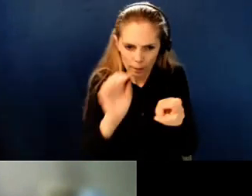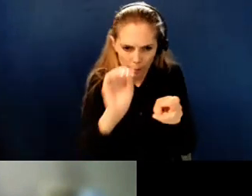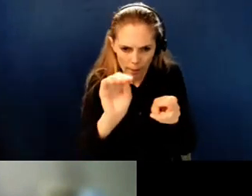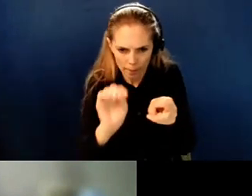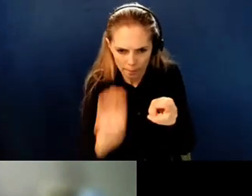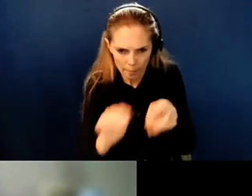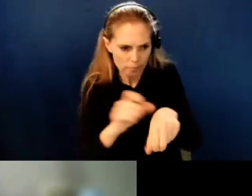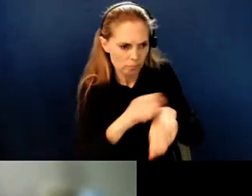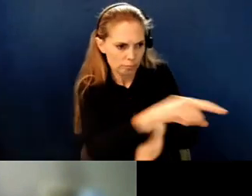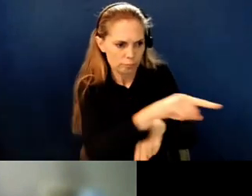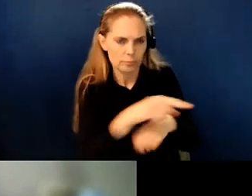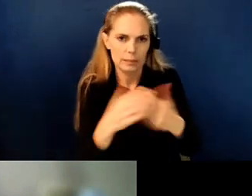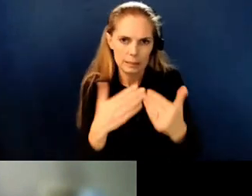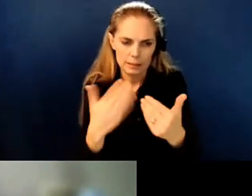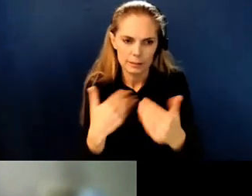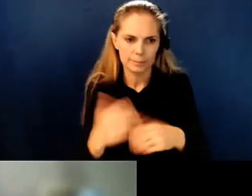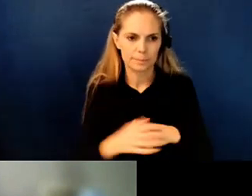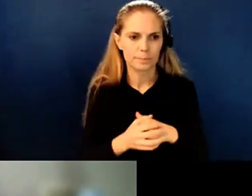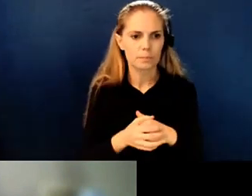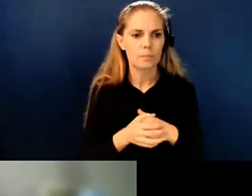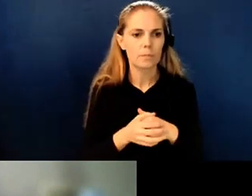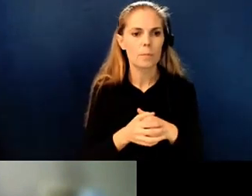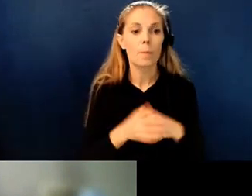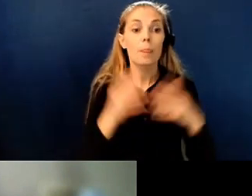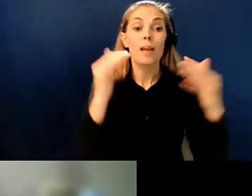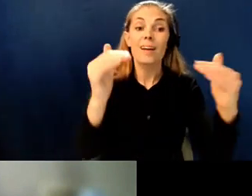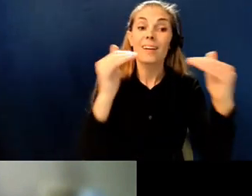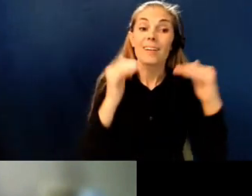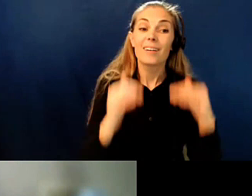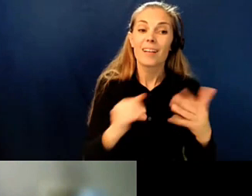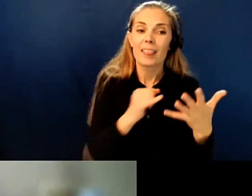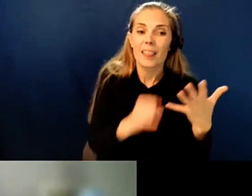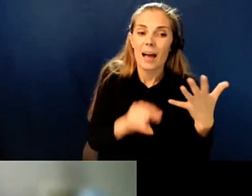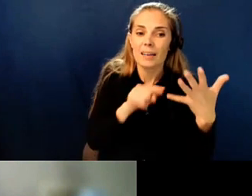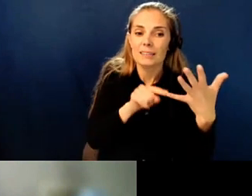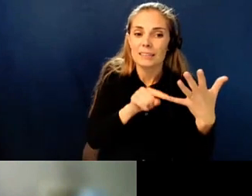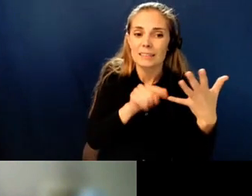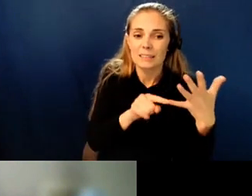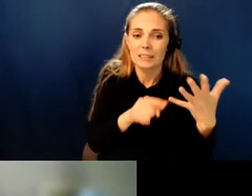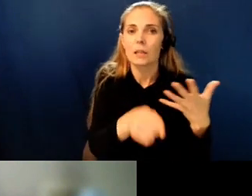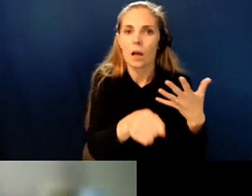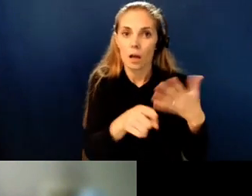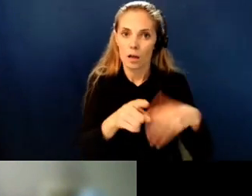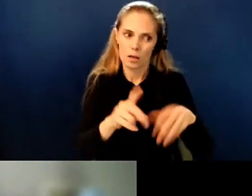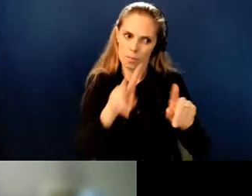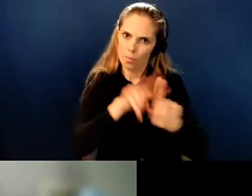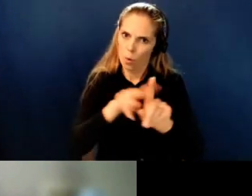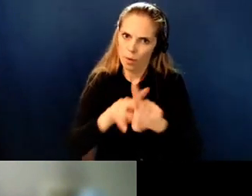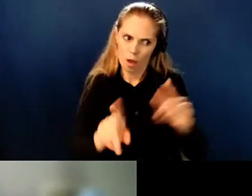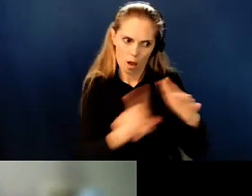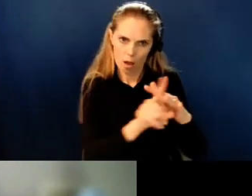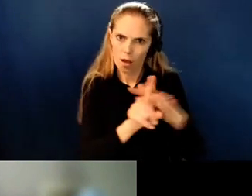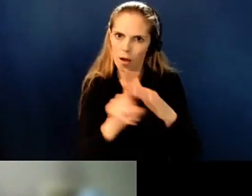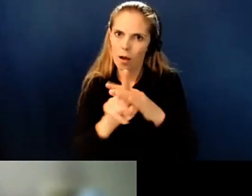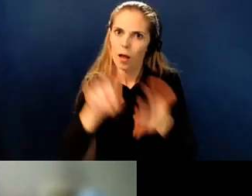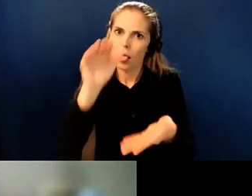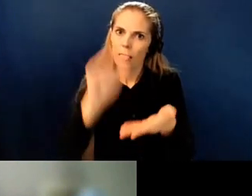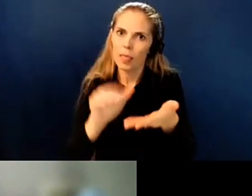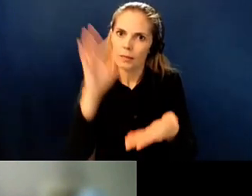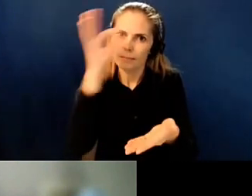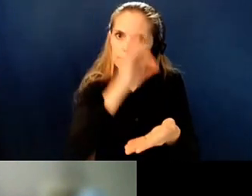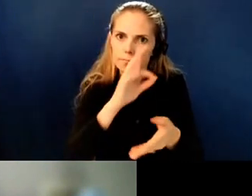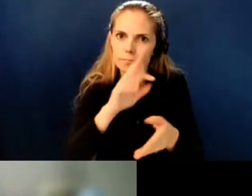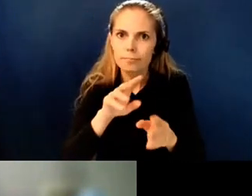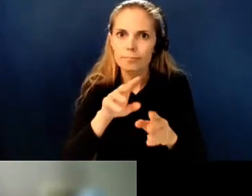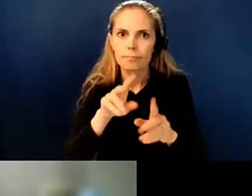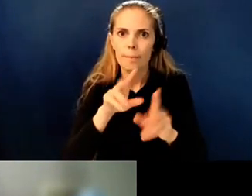reminders. And that reminder service, basically all it does is it sends messages in advance or in the